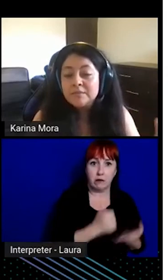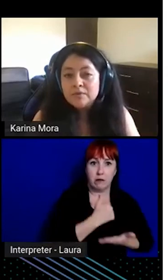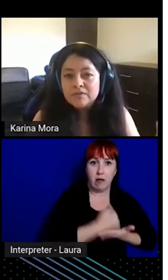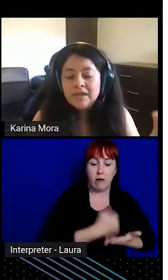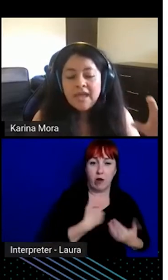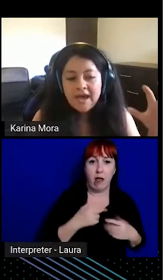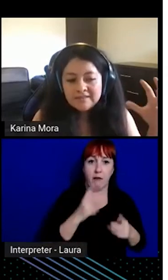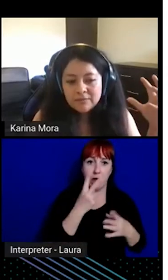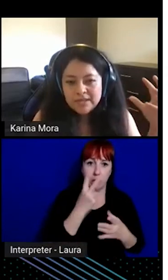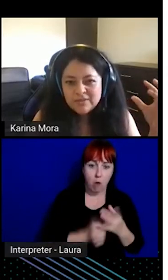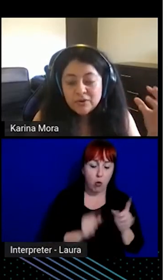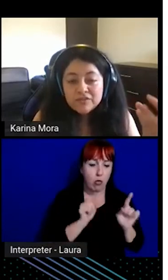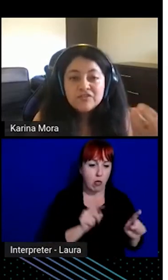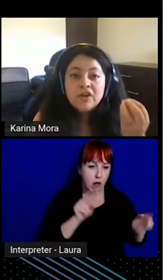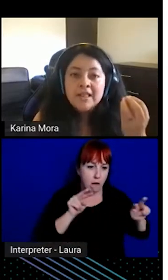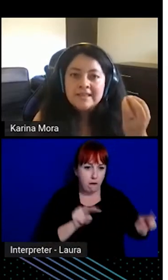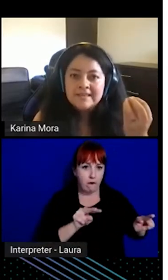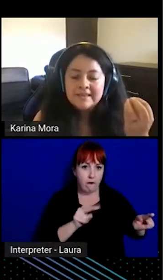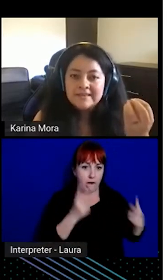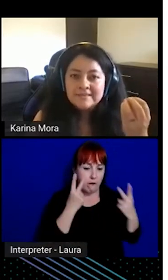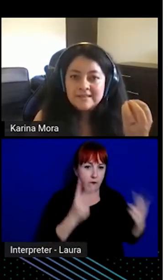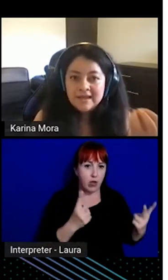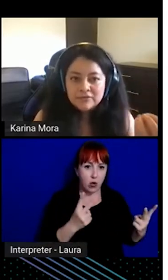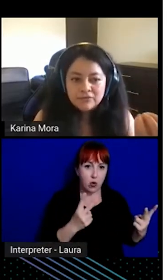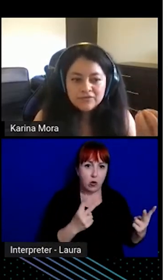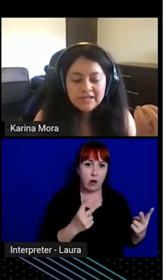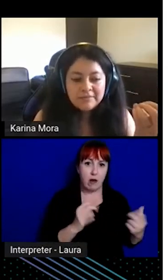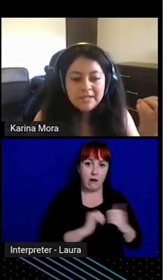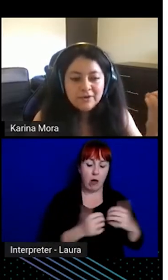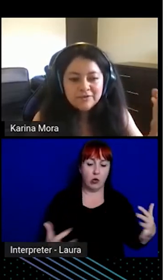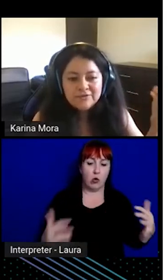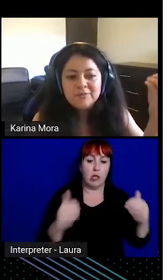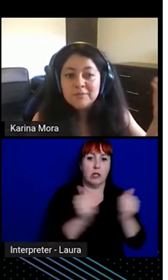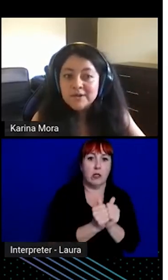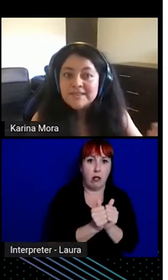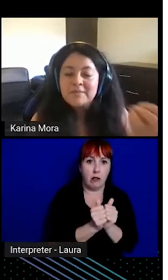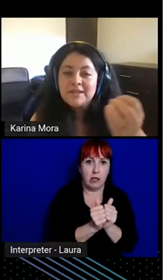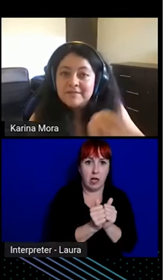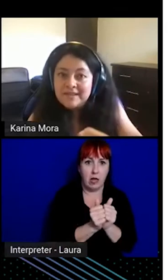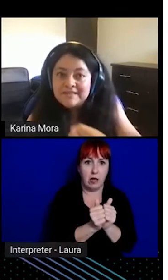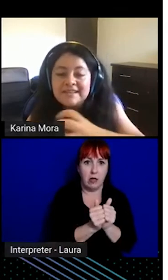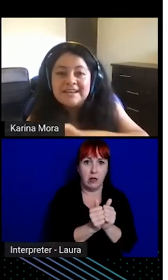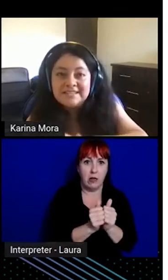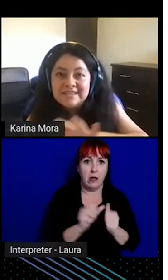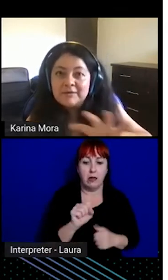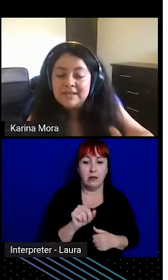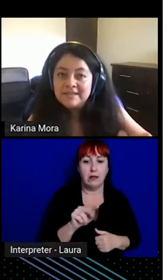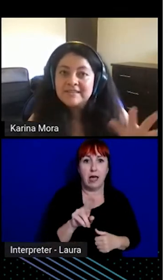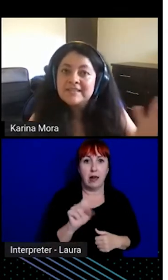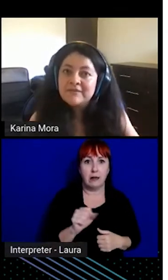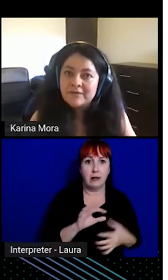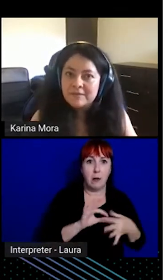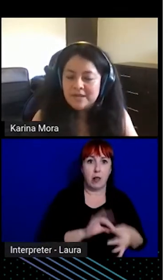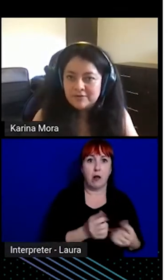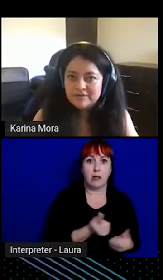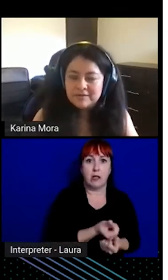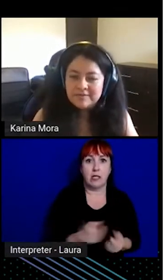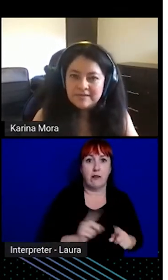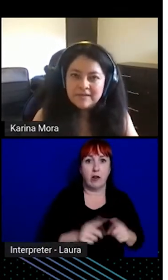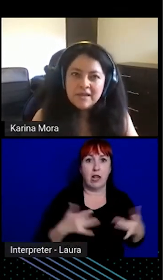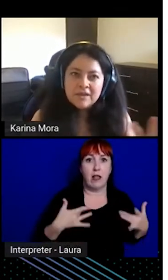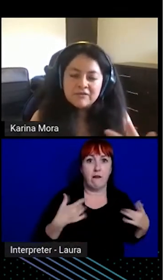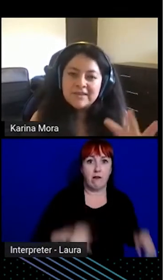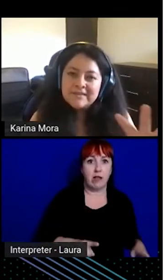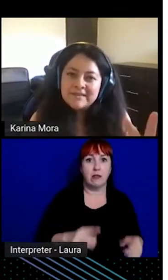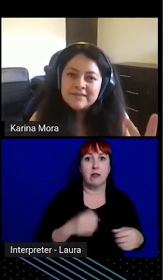materialized views as a way to consolidate the status that belongs to multiple events that are generated in different